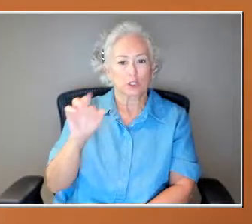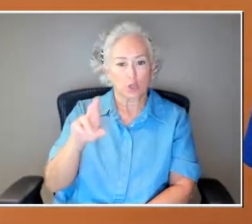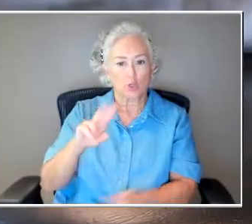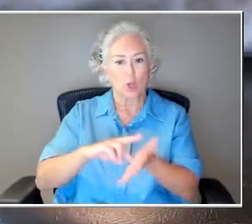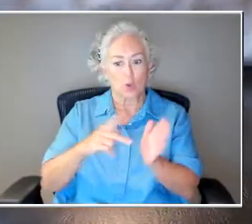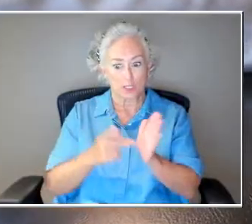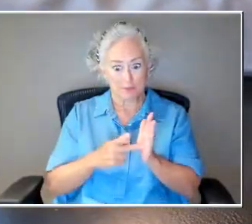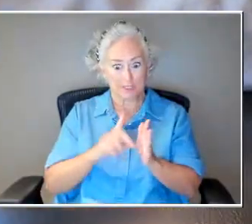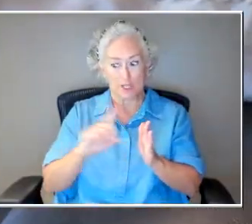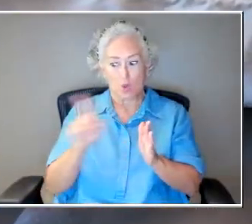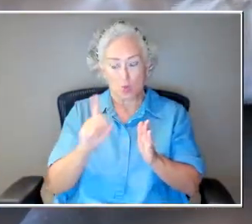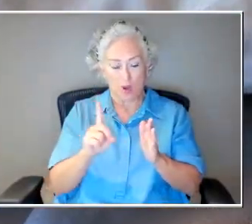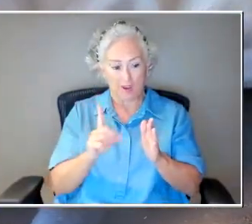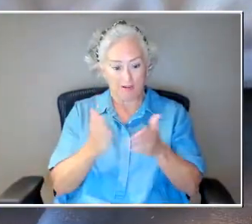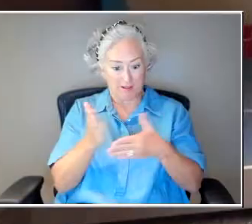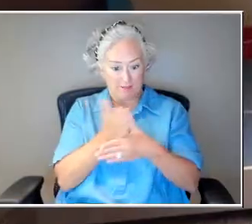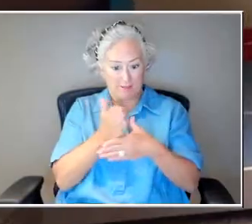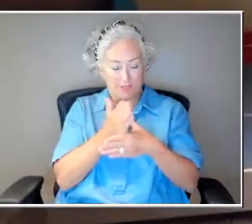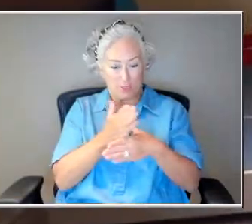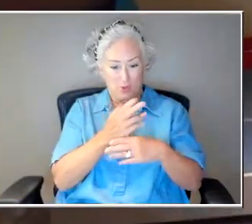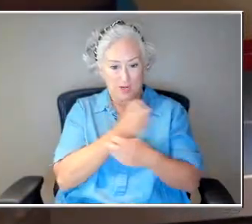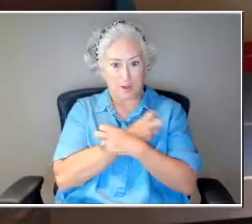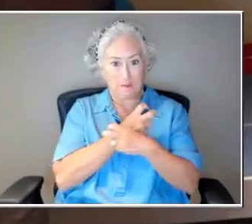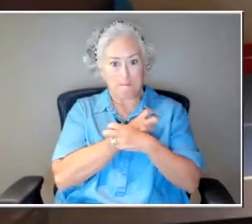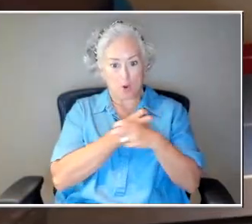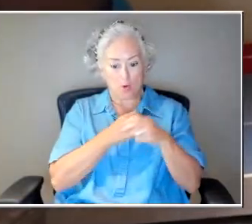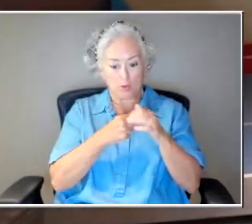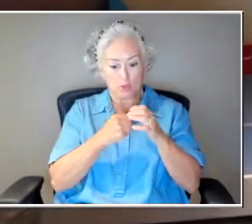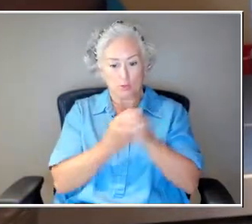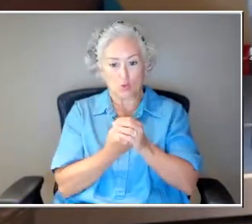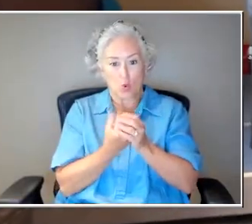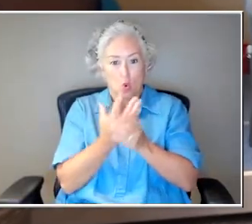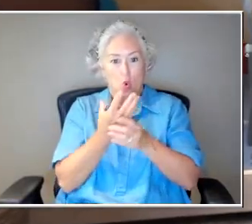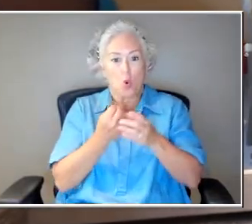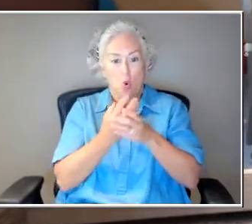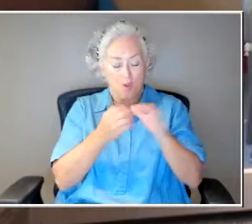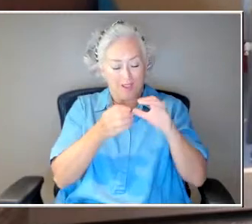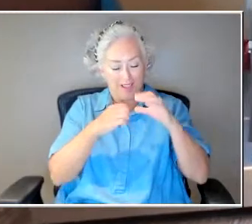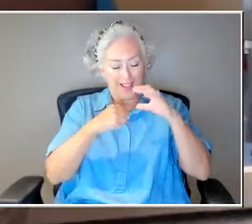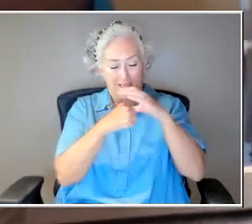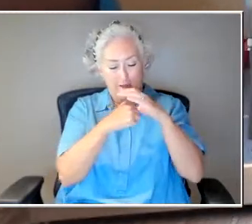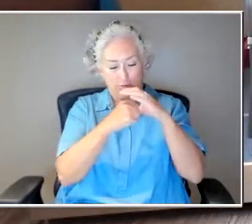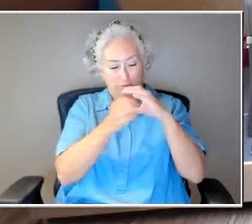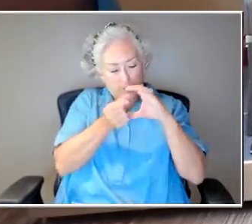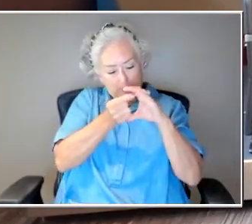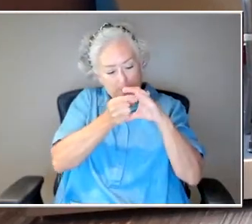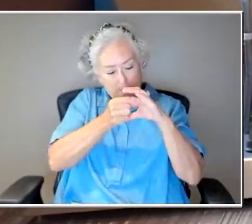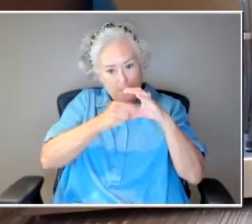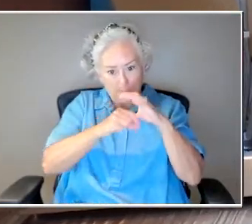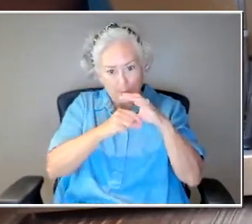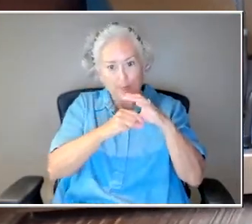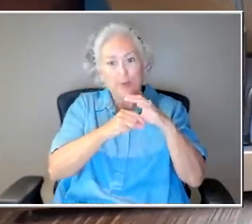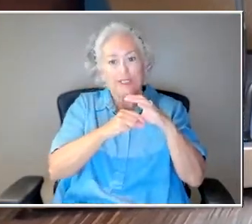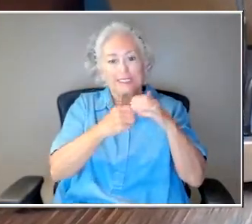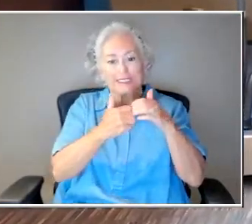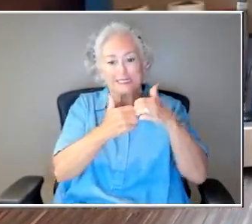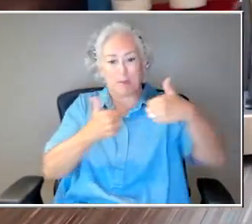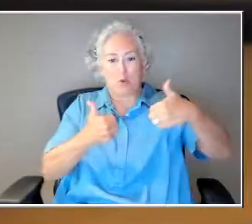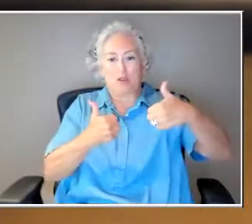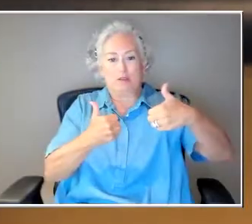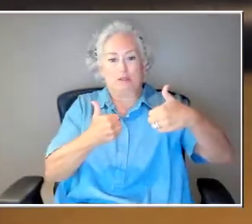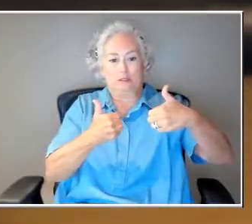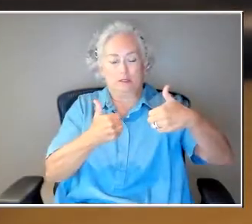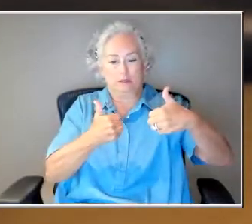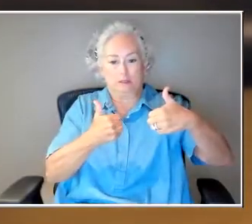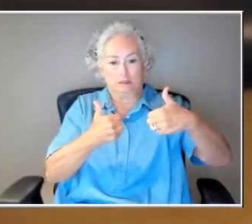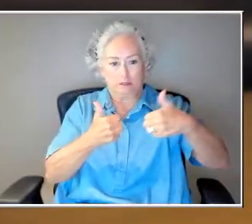prescribed a regimen of physical therapy instead of surgery. You're gonna hold here, you're gonna drop and catch the ball. Enter Jake Thompson, a